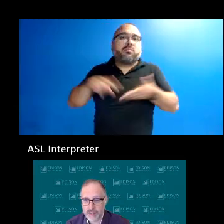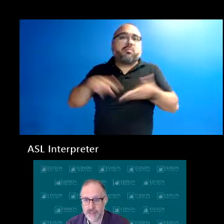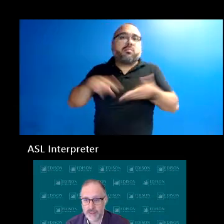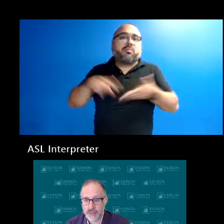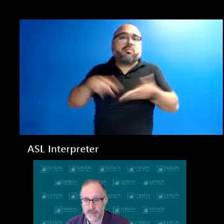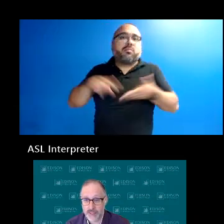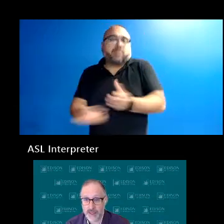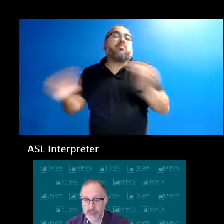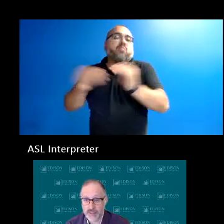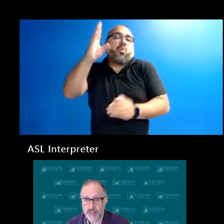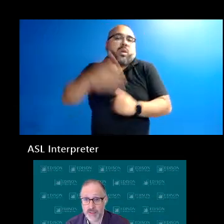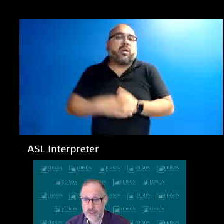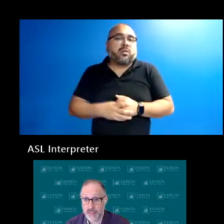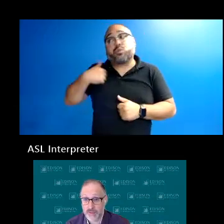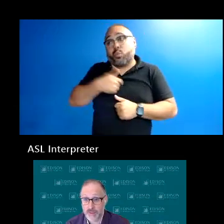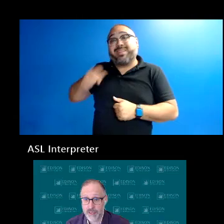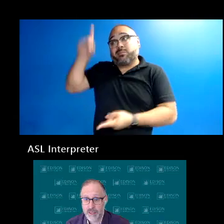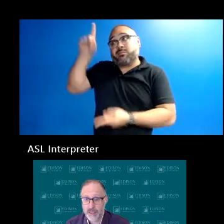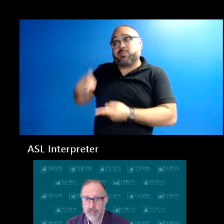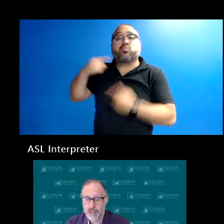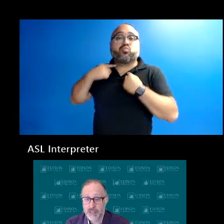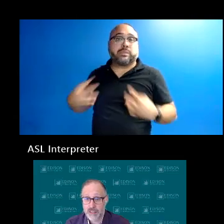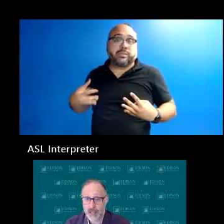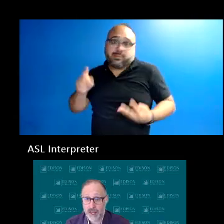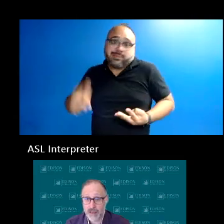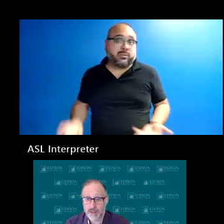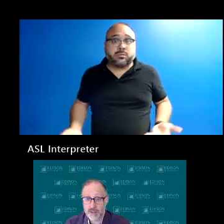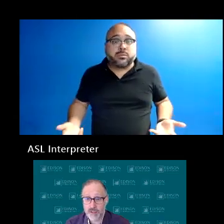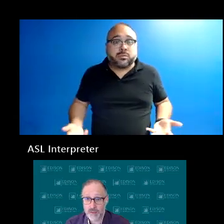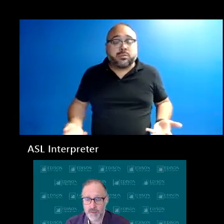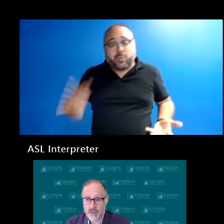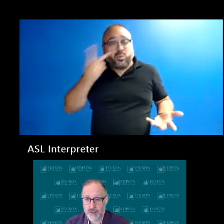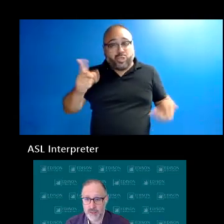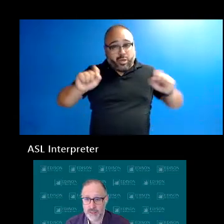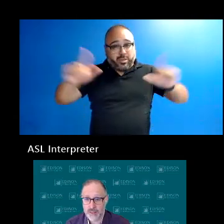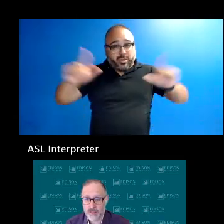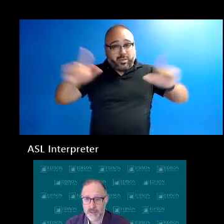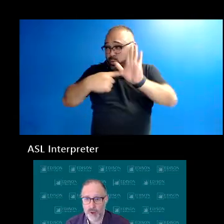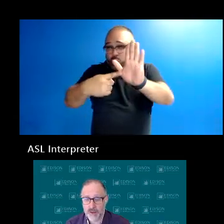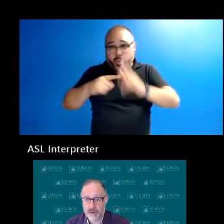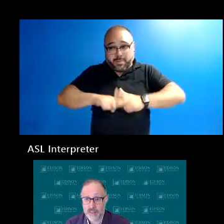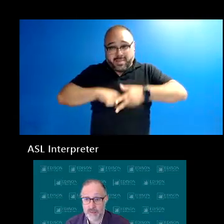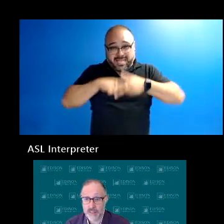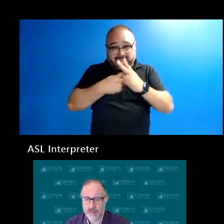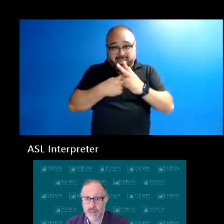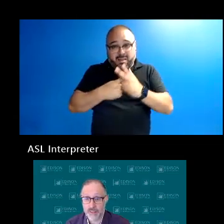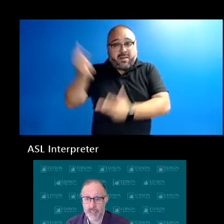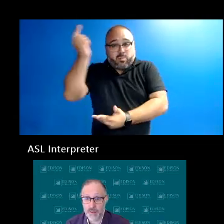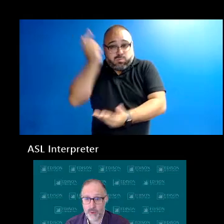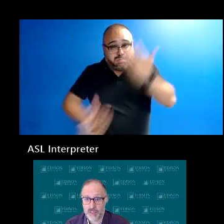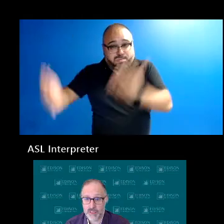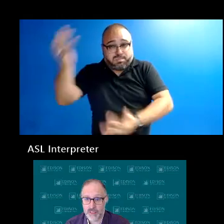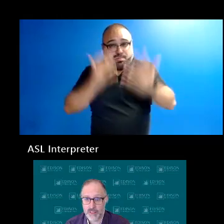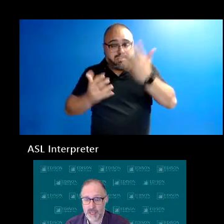and continually driving down that risk, because as you could see from that slide that was shown at the start of this, wildfires have significantly